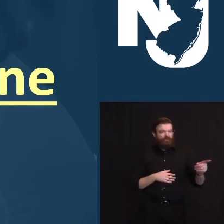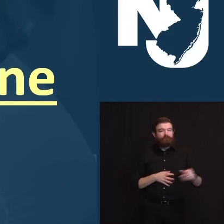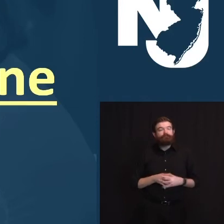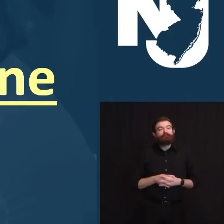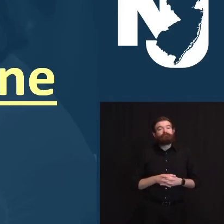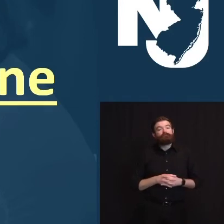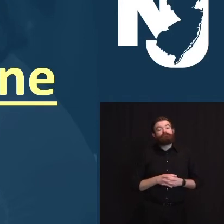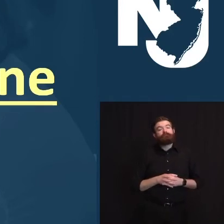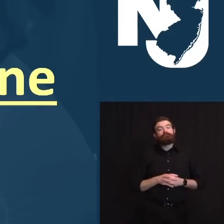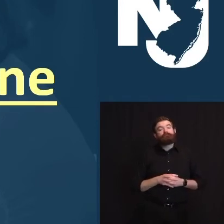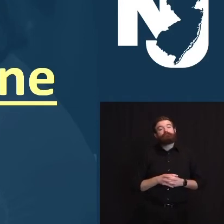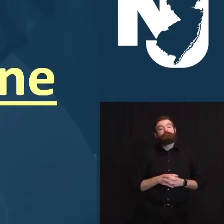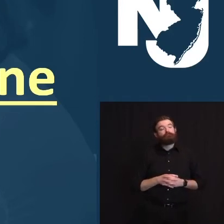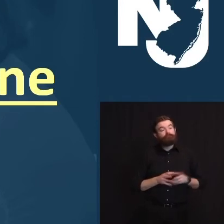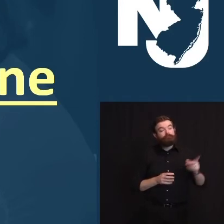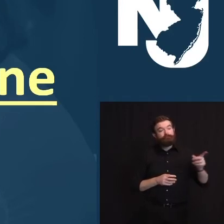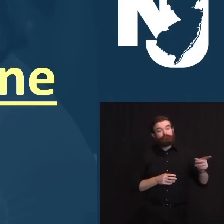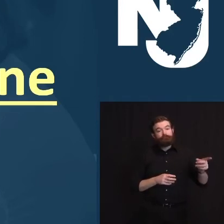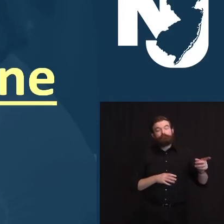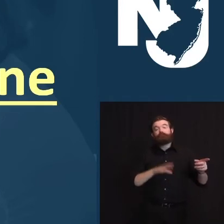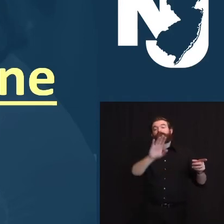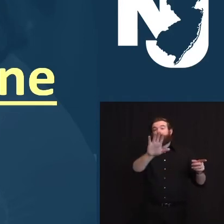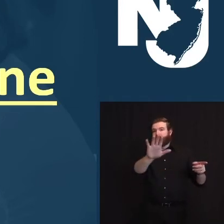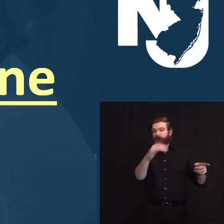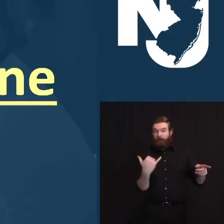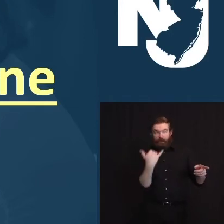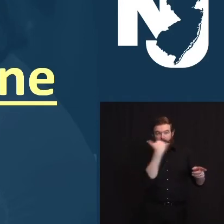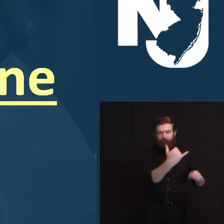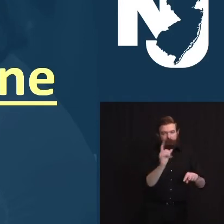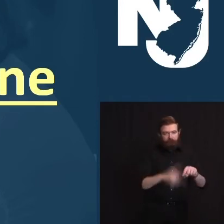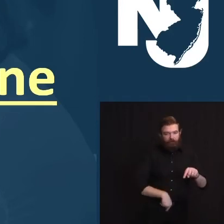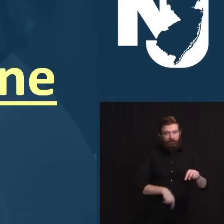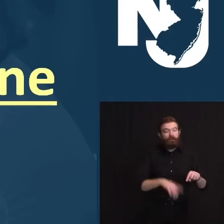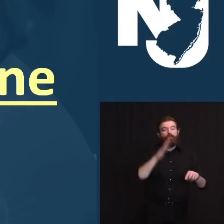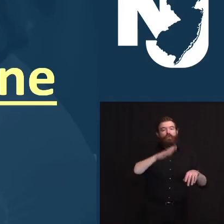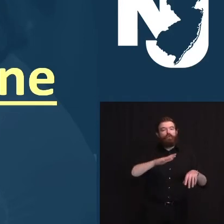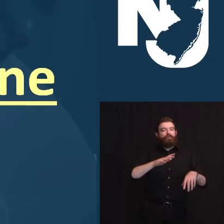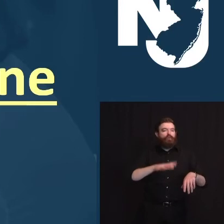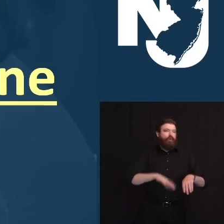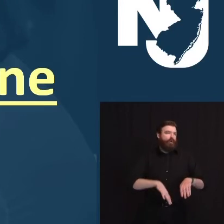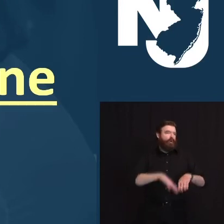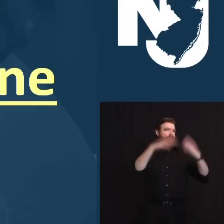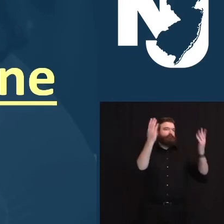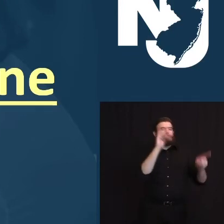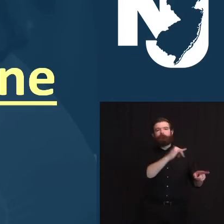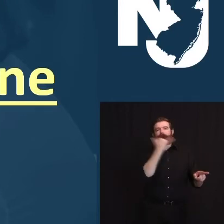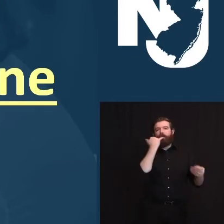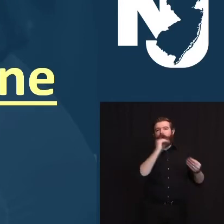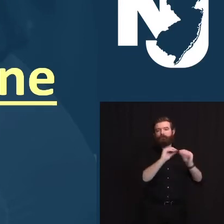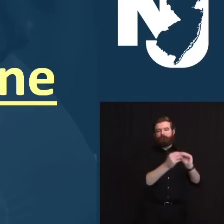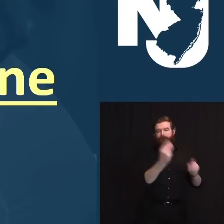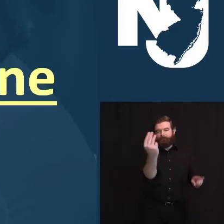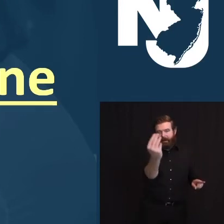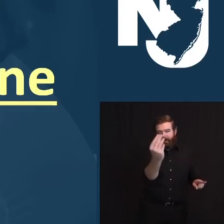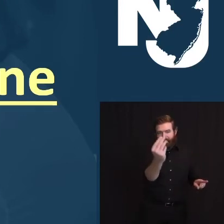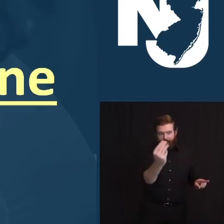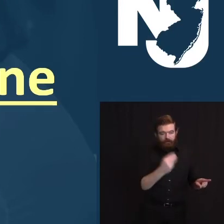hardworking folks doing everything they can. And remember, this is a huge supply-demand imbalance in every respect. The